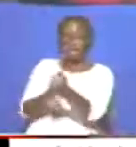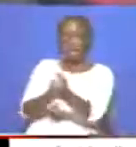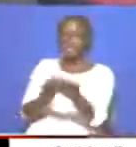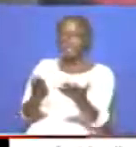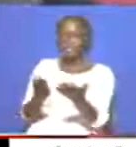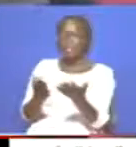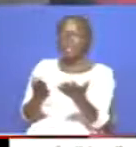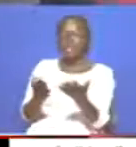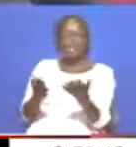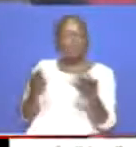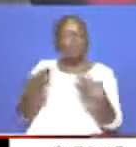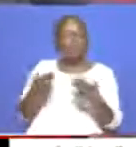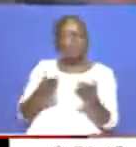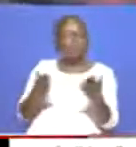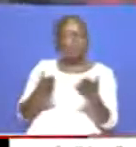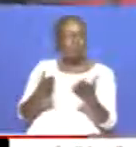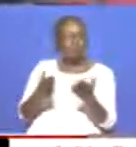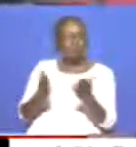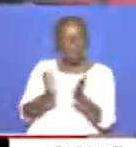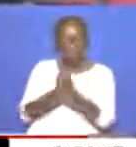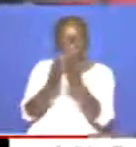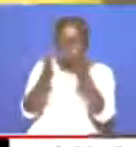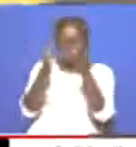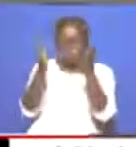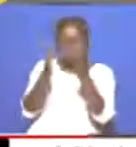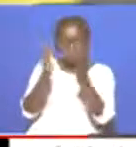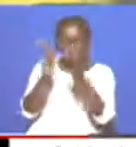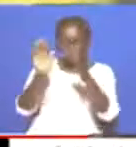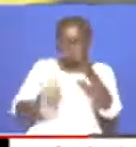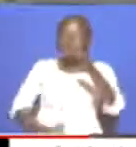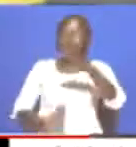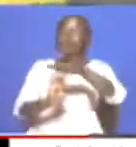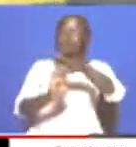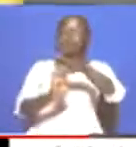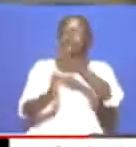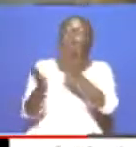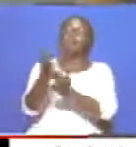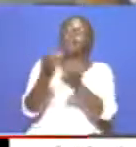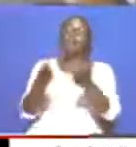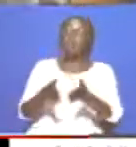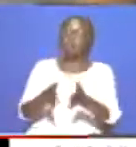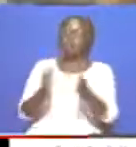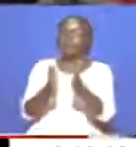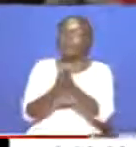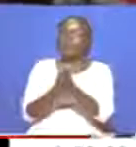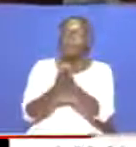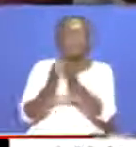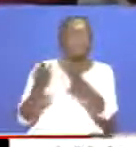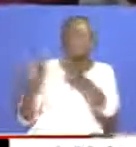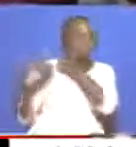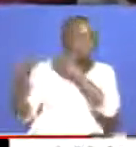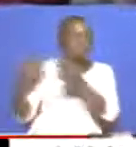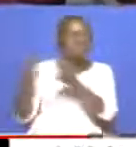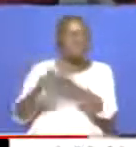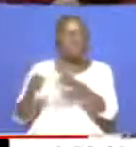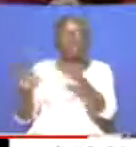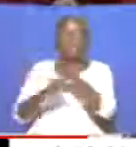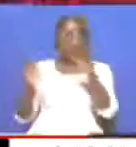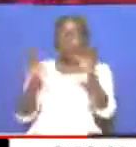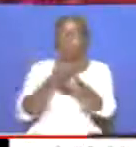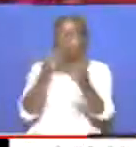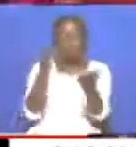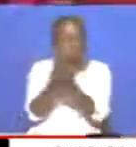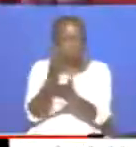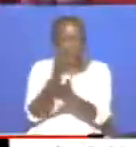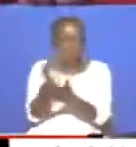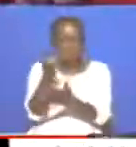to popularize the bottom-up economic model in the county. Ruto claiming that his record as deputy president is proof that once